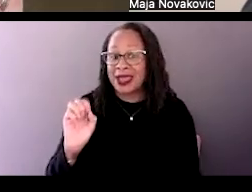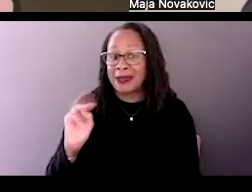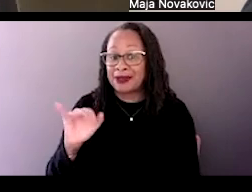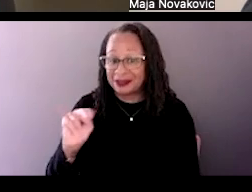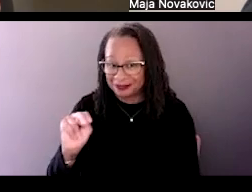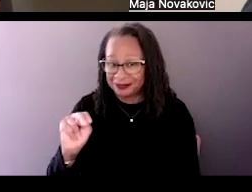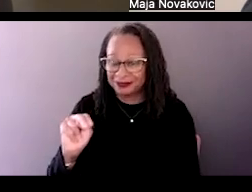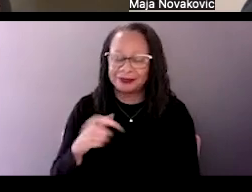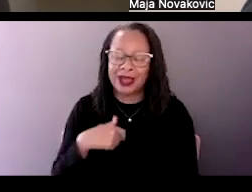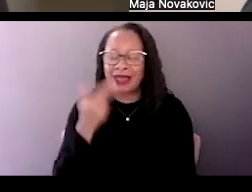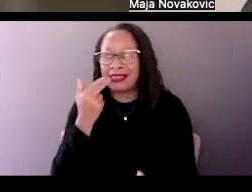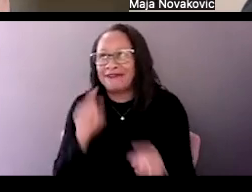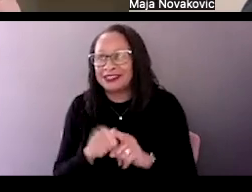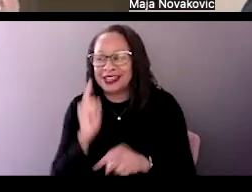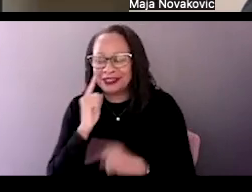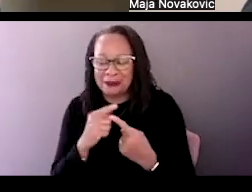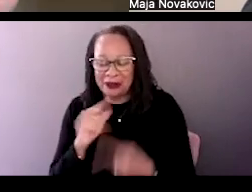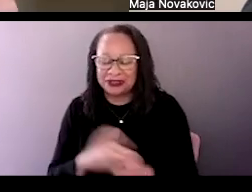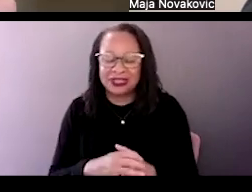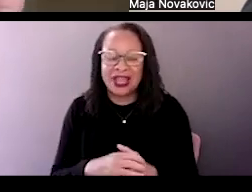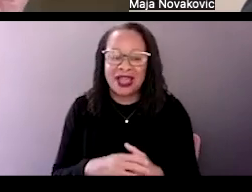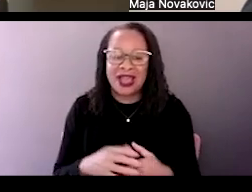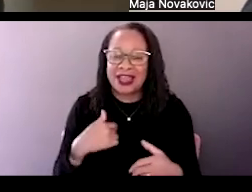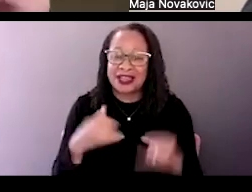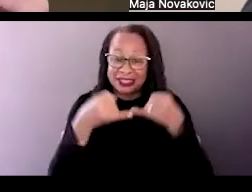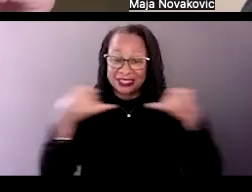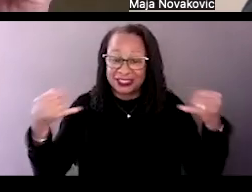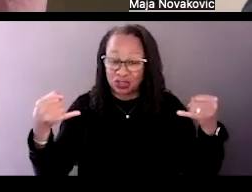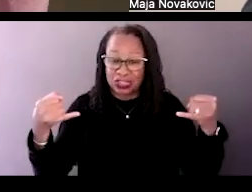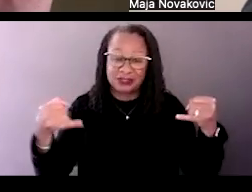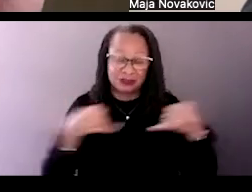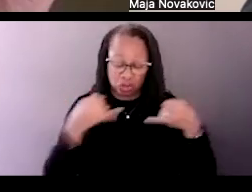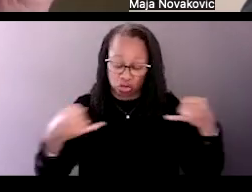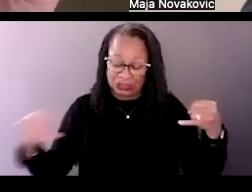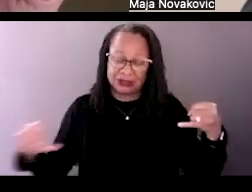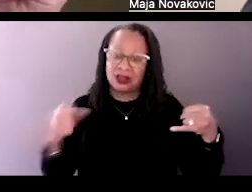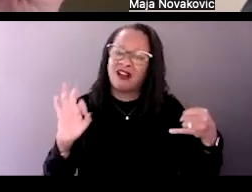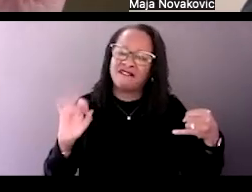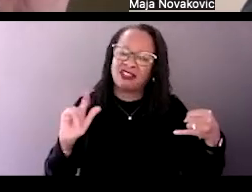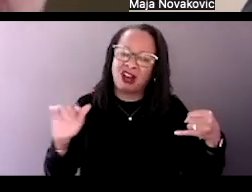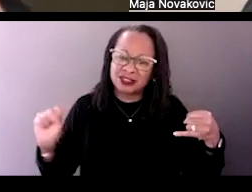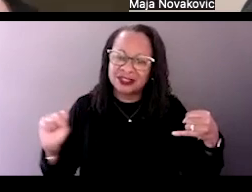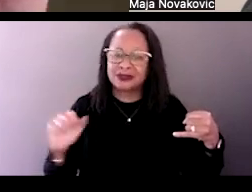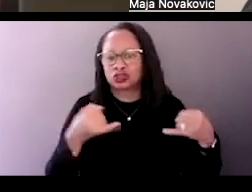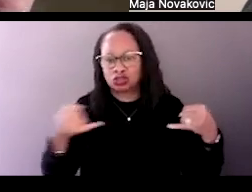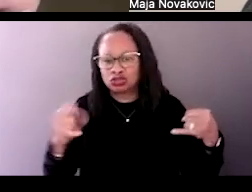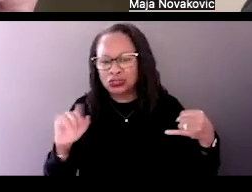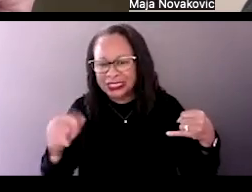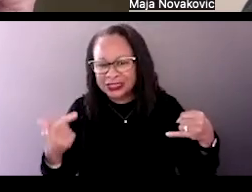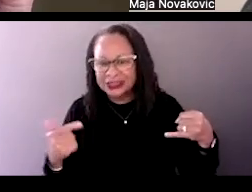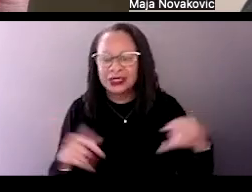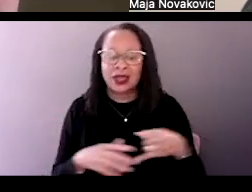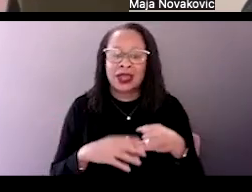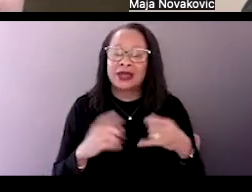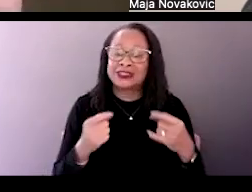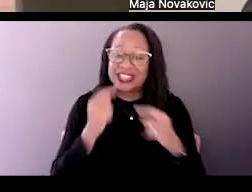I laugh just thinking about it, right? He holds a piece of string or floss in his hands and he wraps it around